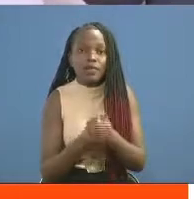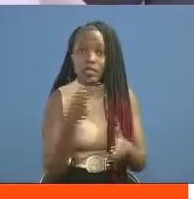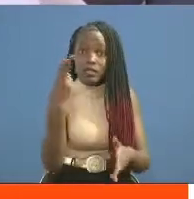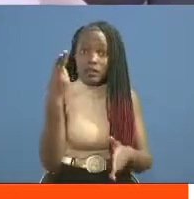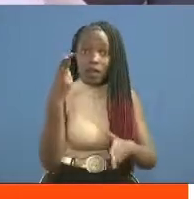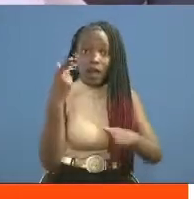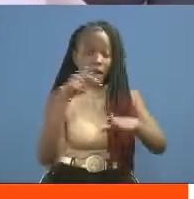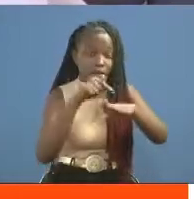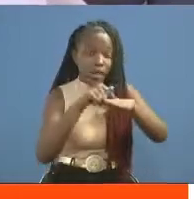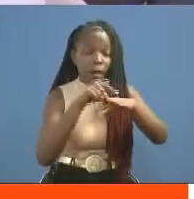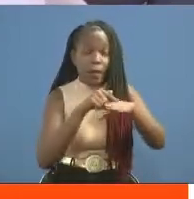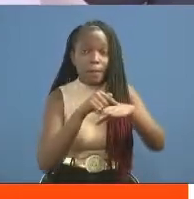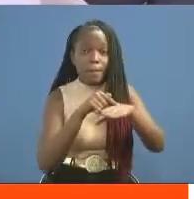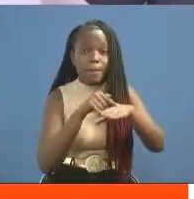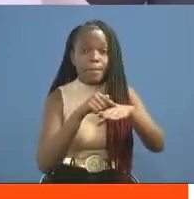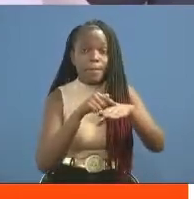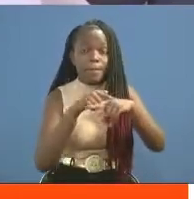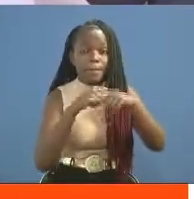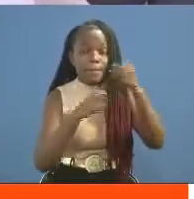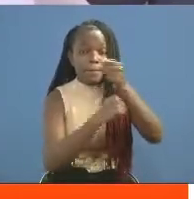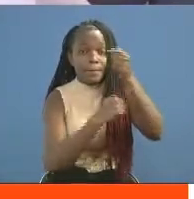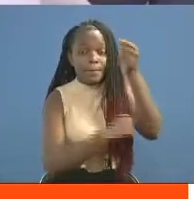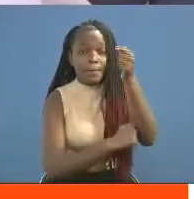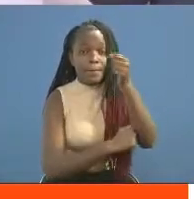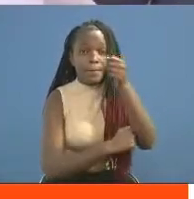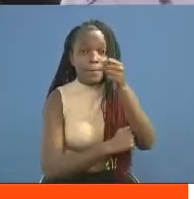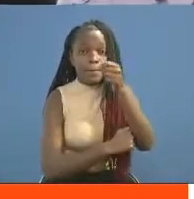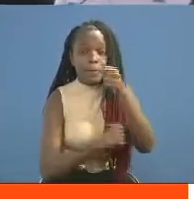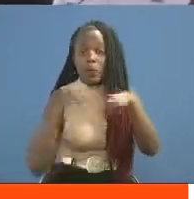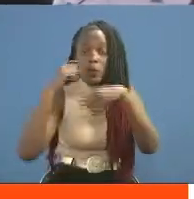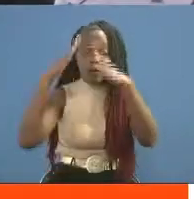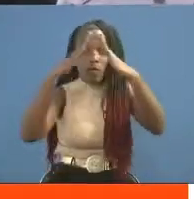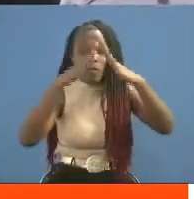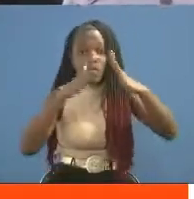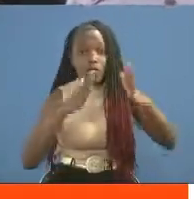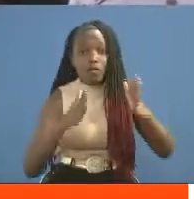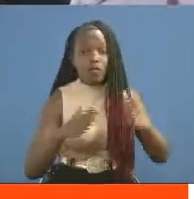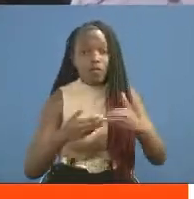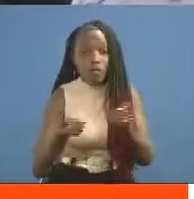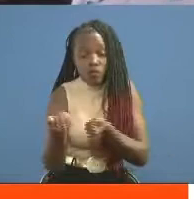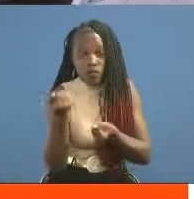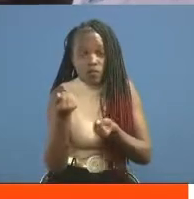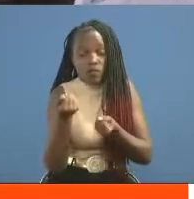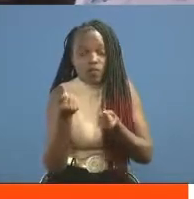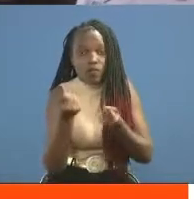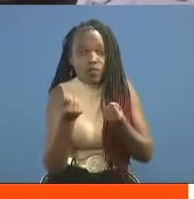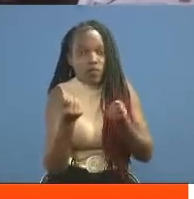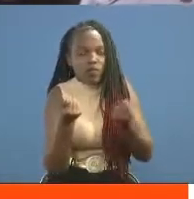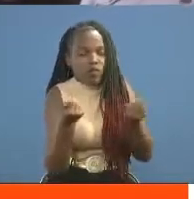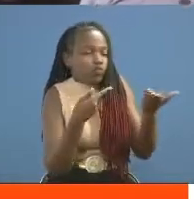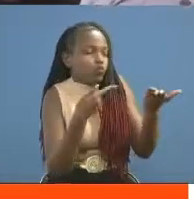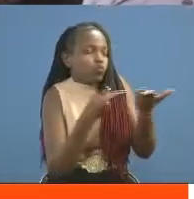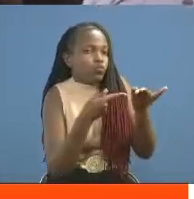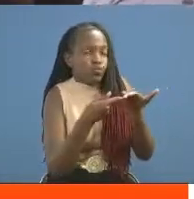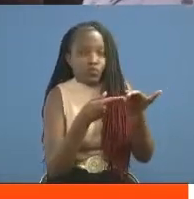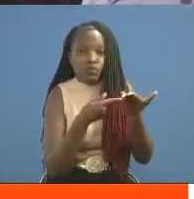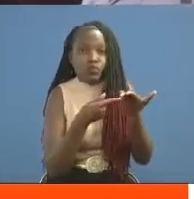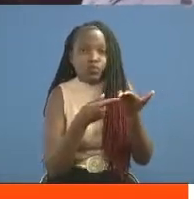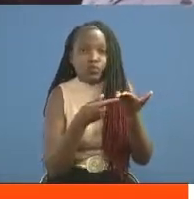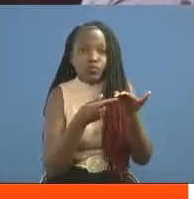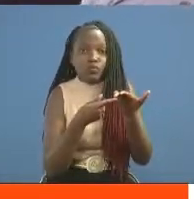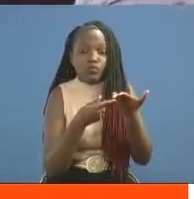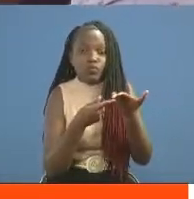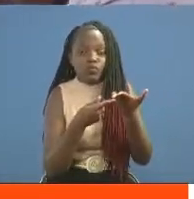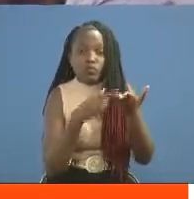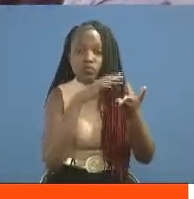term governor's support for creation of a political vehicle for the region has heightened temperatures, with the Raila's trip launching